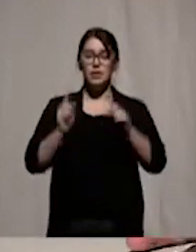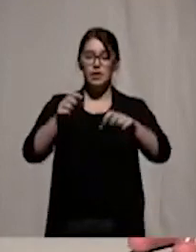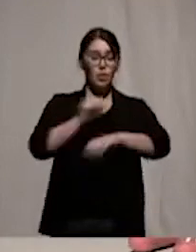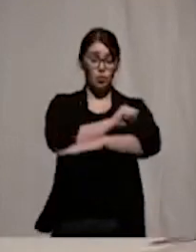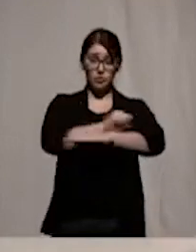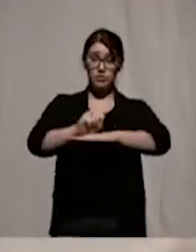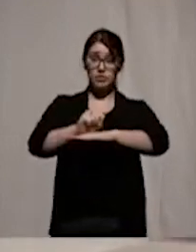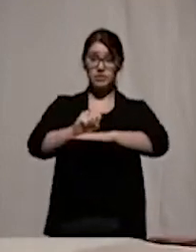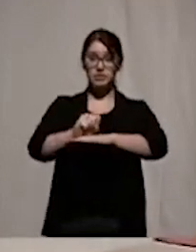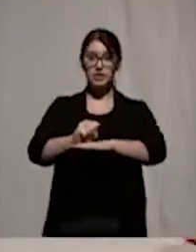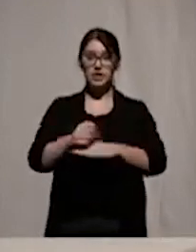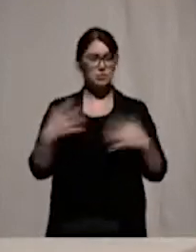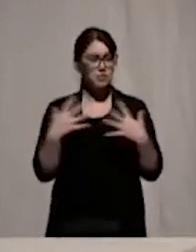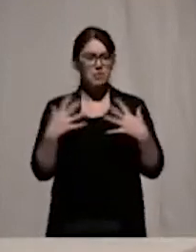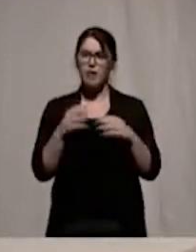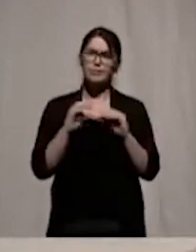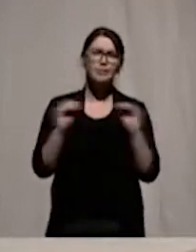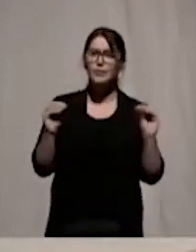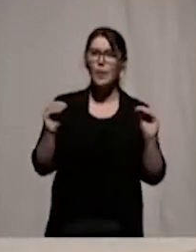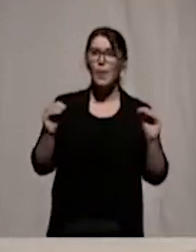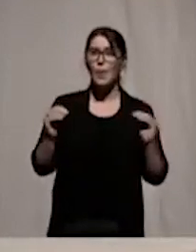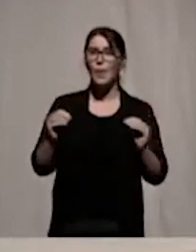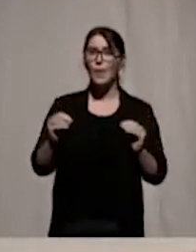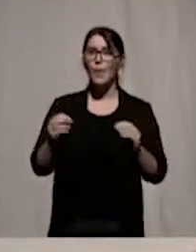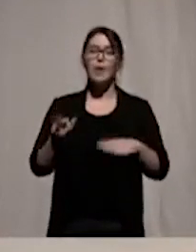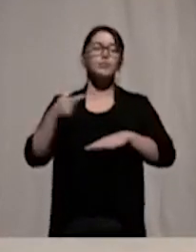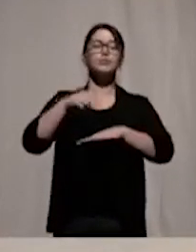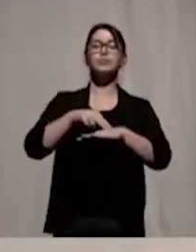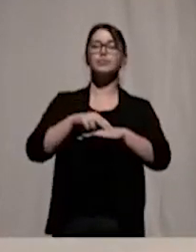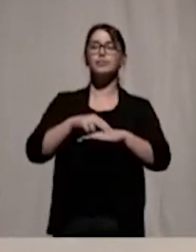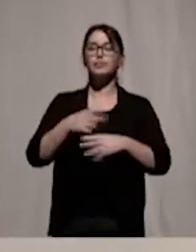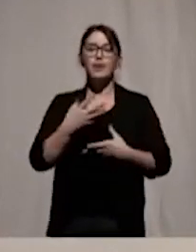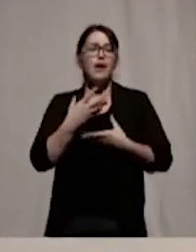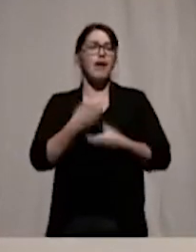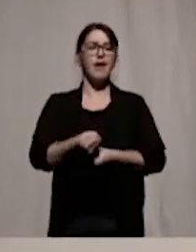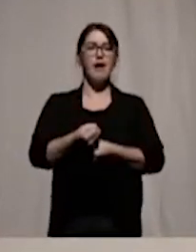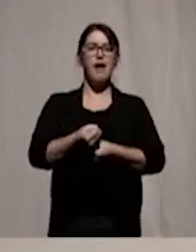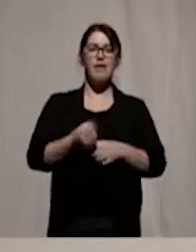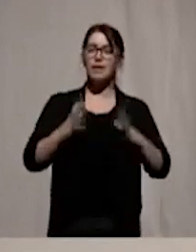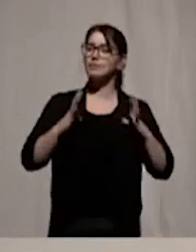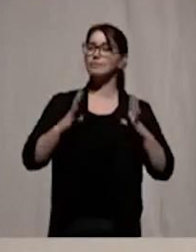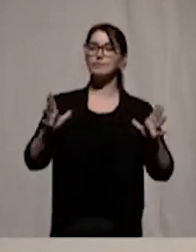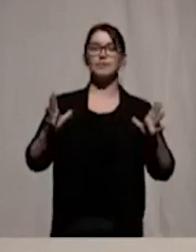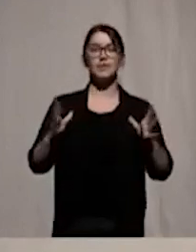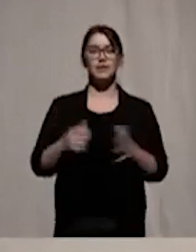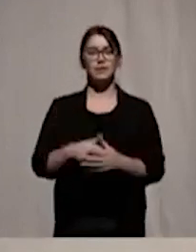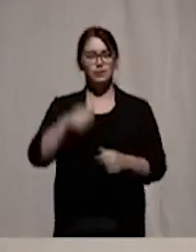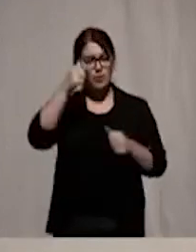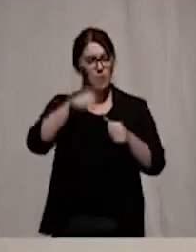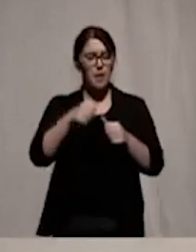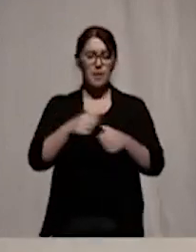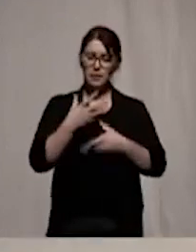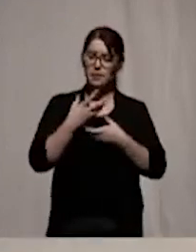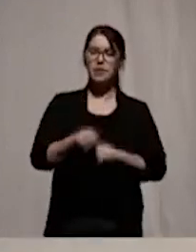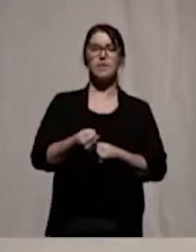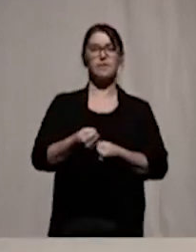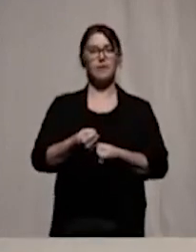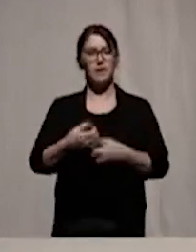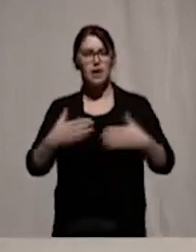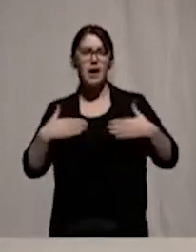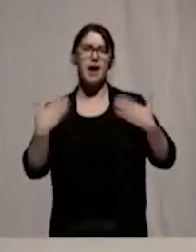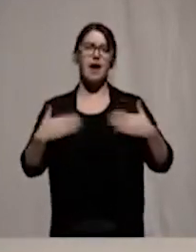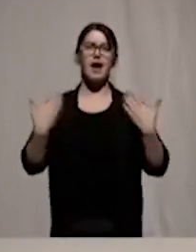scared, I was there. It was amazing. You were so confident, and you were so amazing. Remember to be confident. Remember to be happy, to